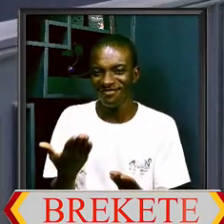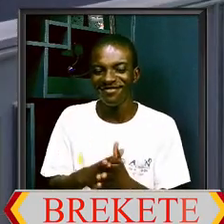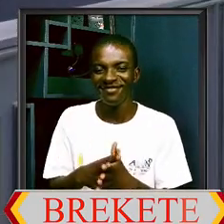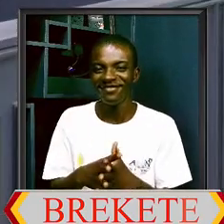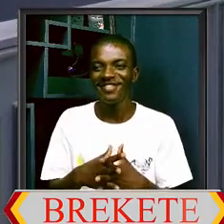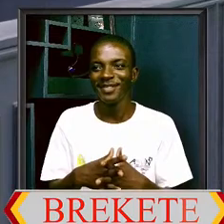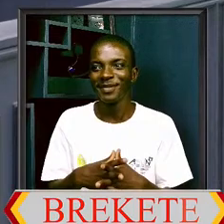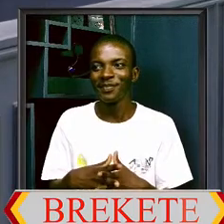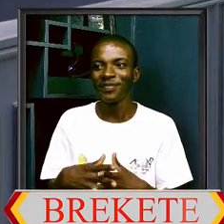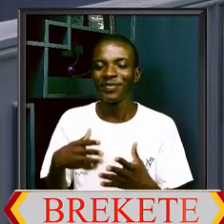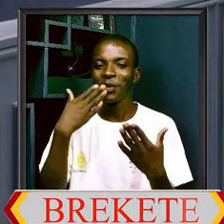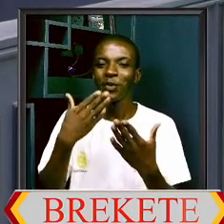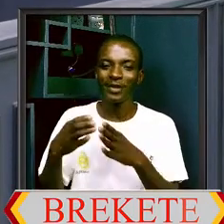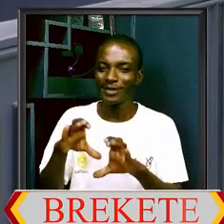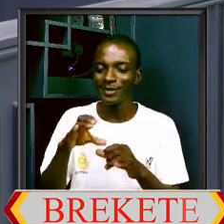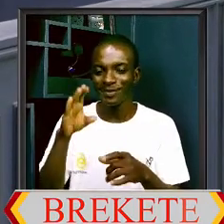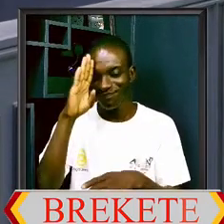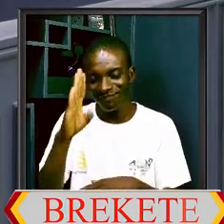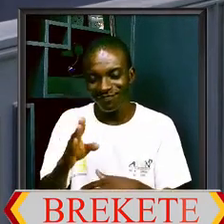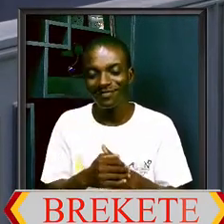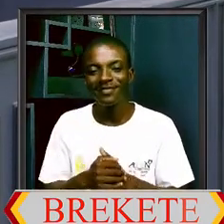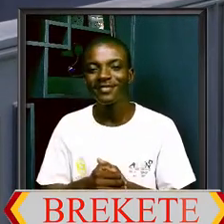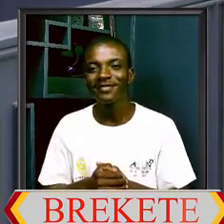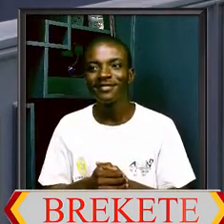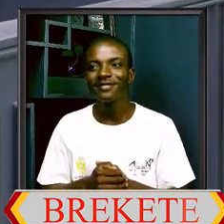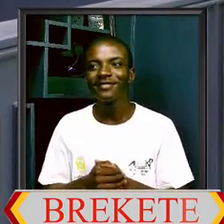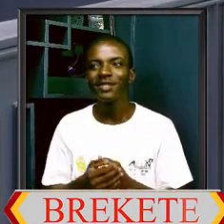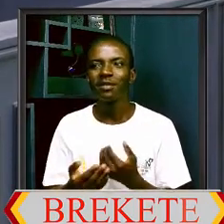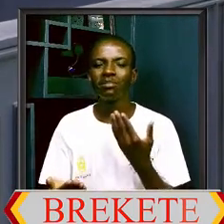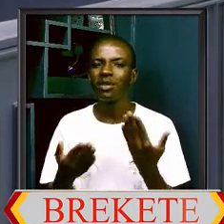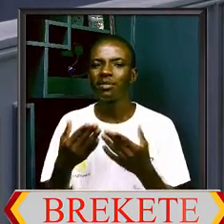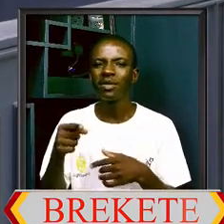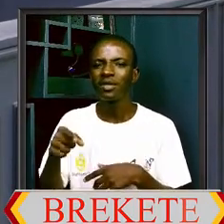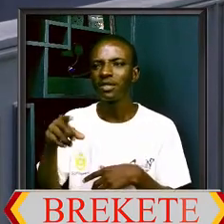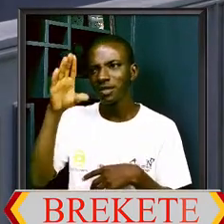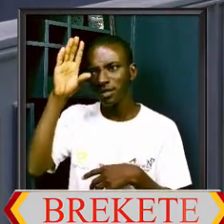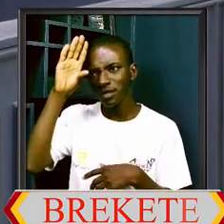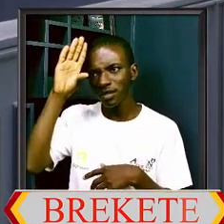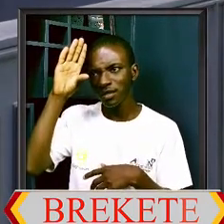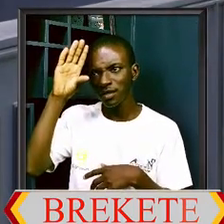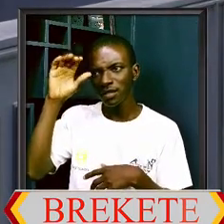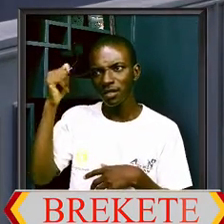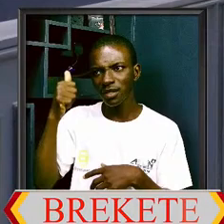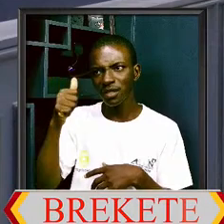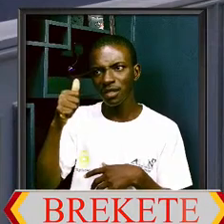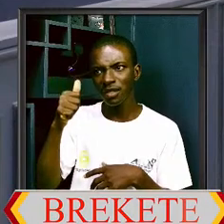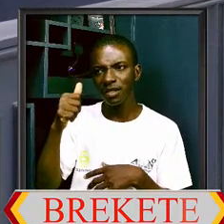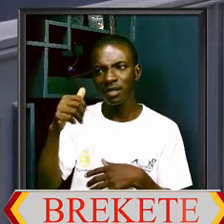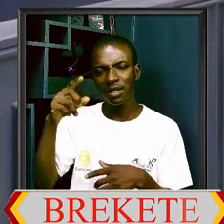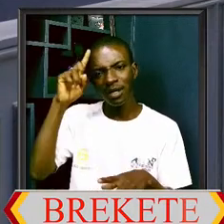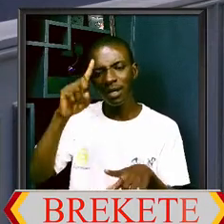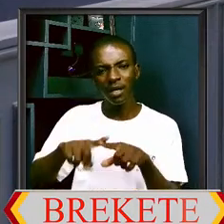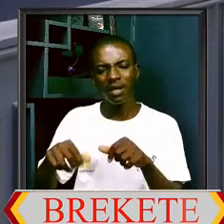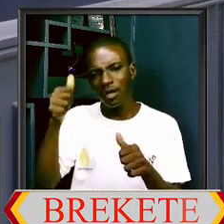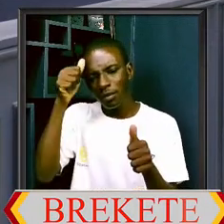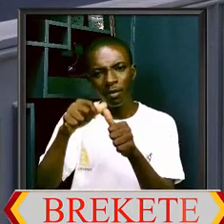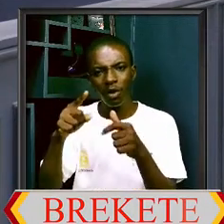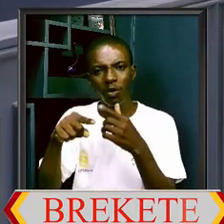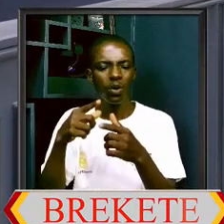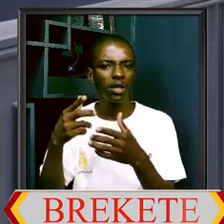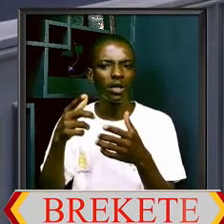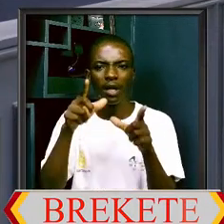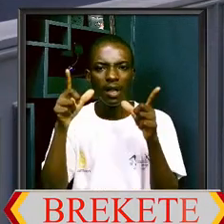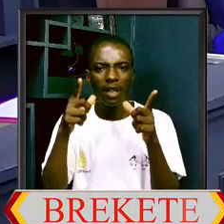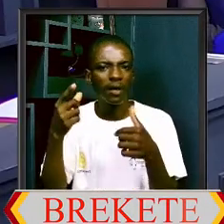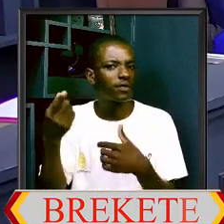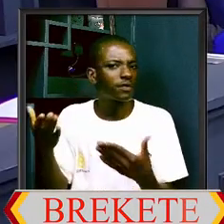boy we do thank you uh maybe this guy no remember the last time when he laughed like this